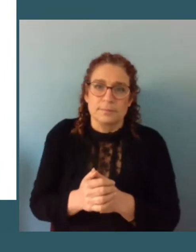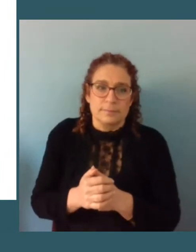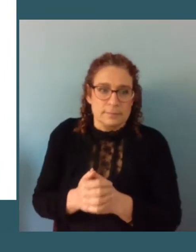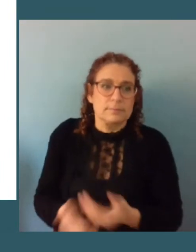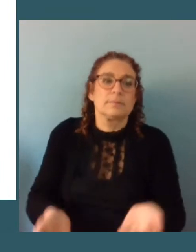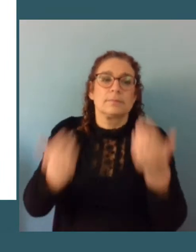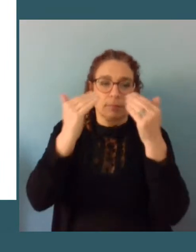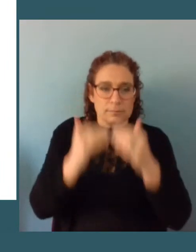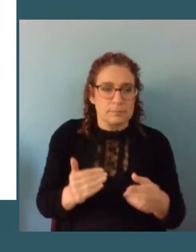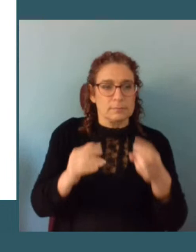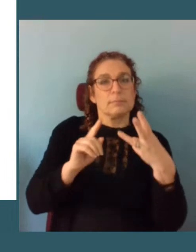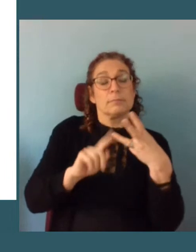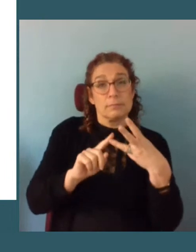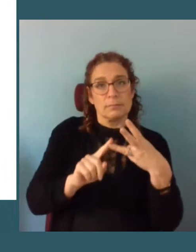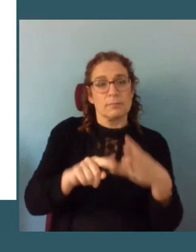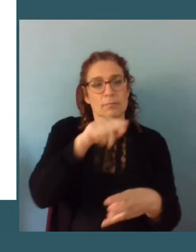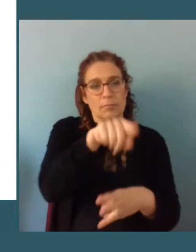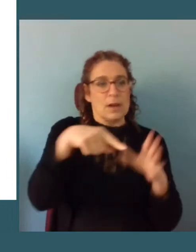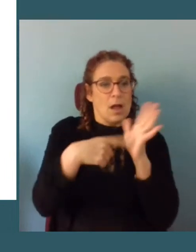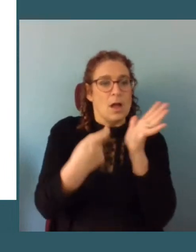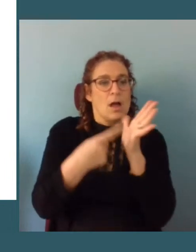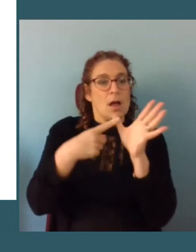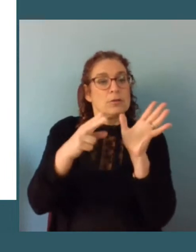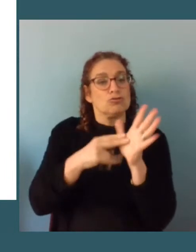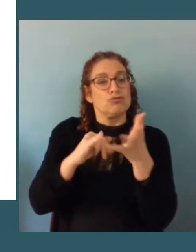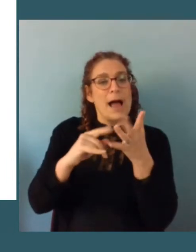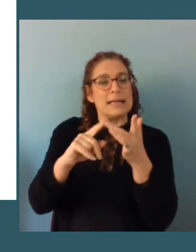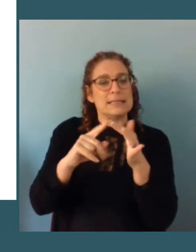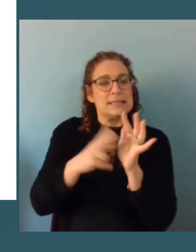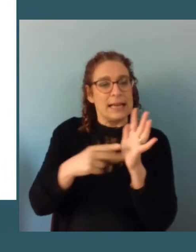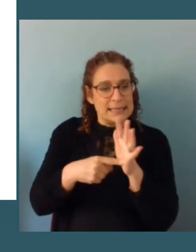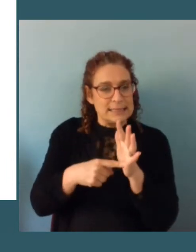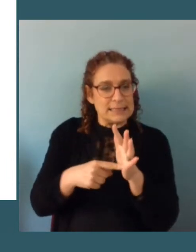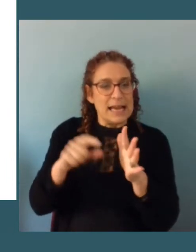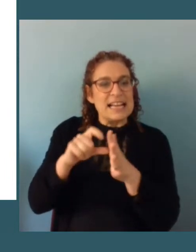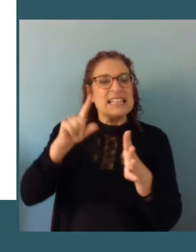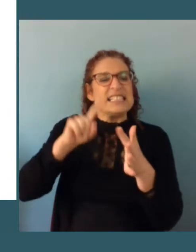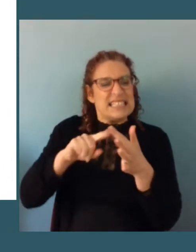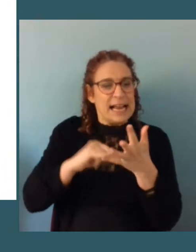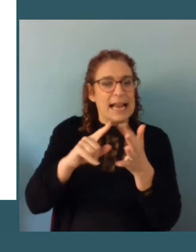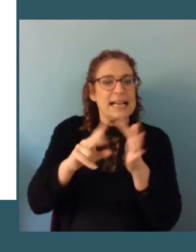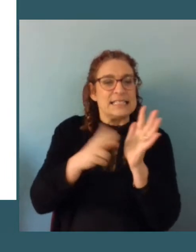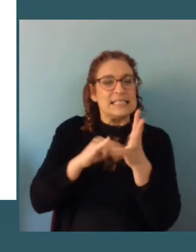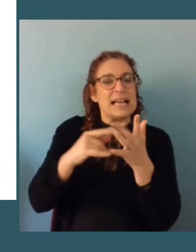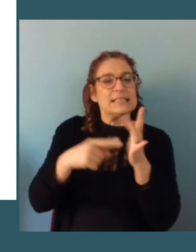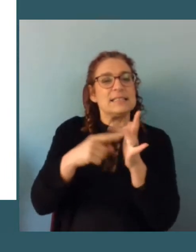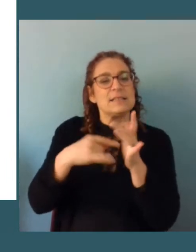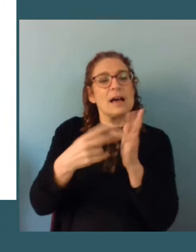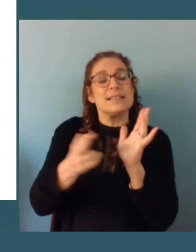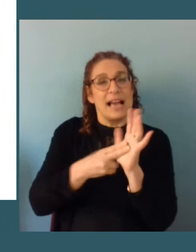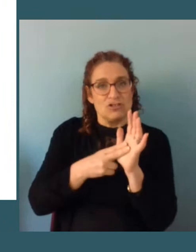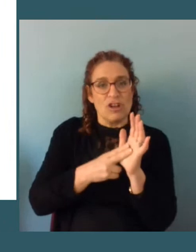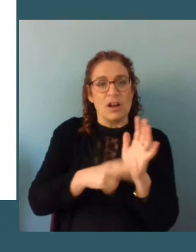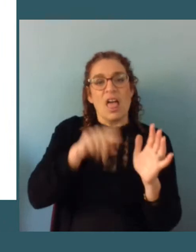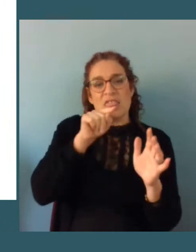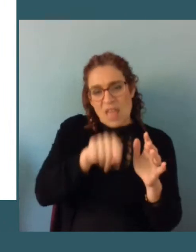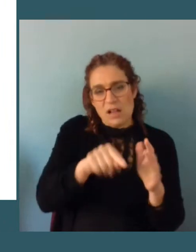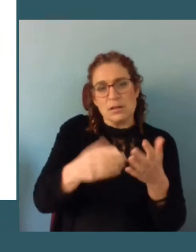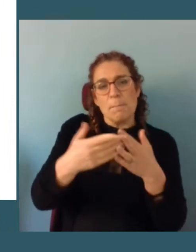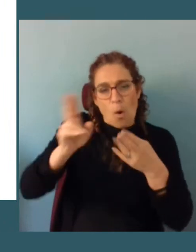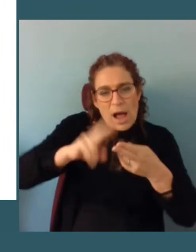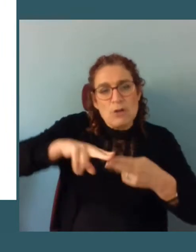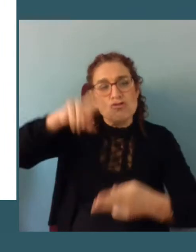is transient desensitization, where there is an increase in threshold, and this is a temporary phenomenon,